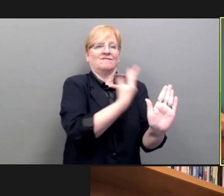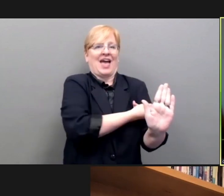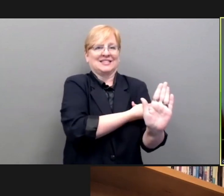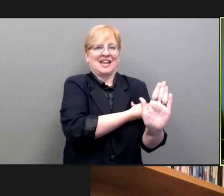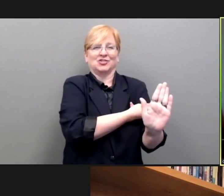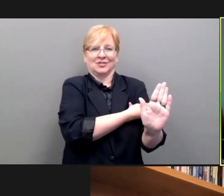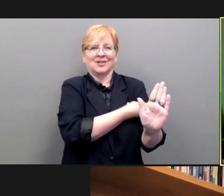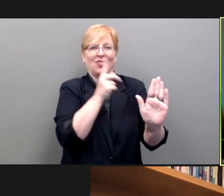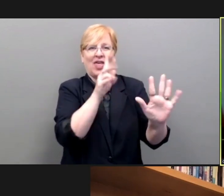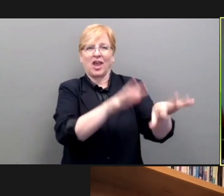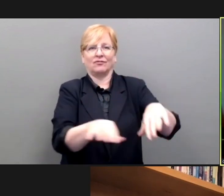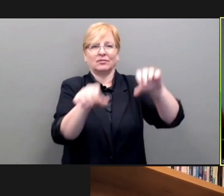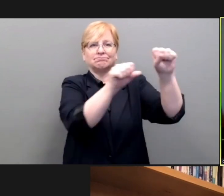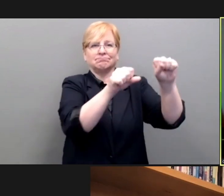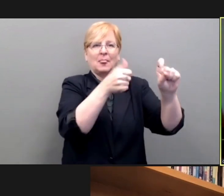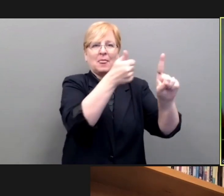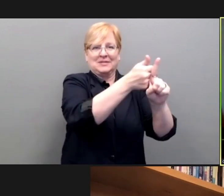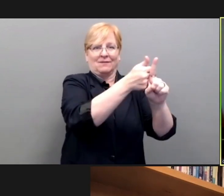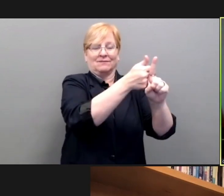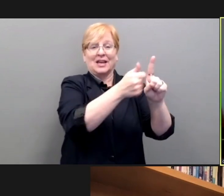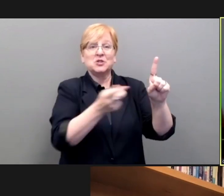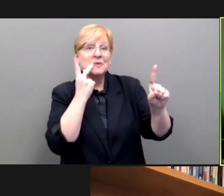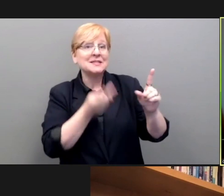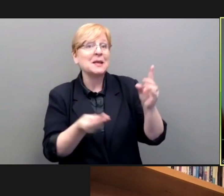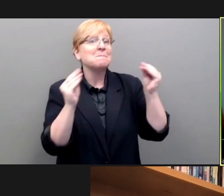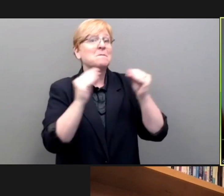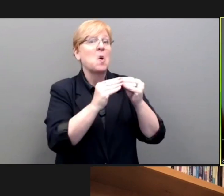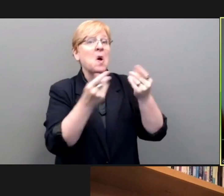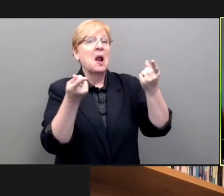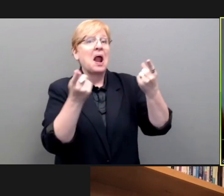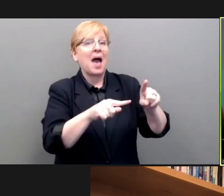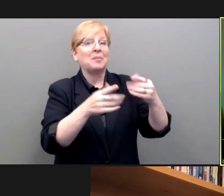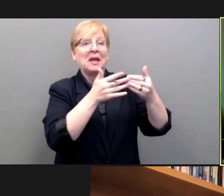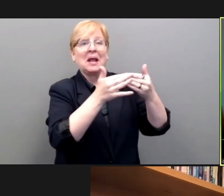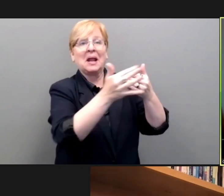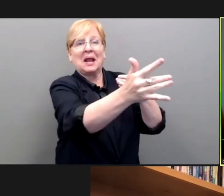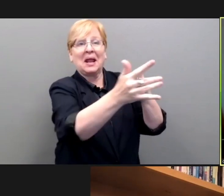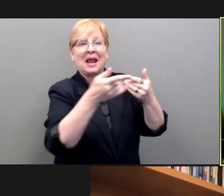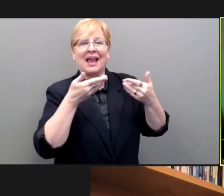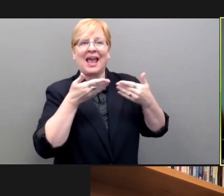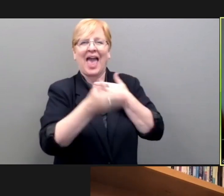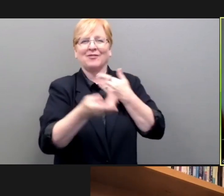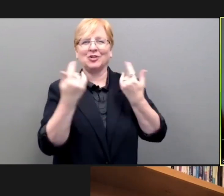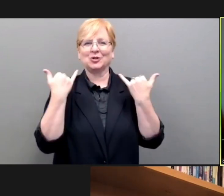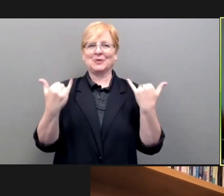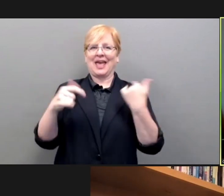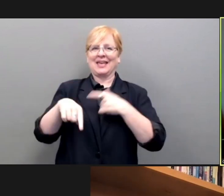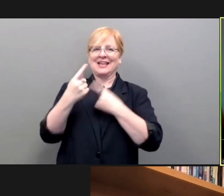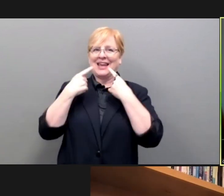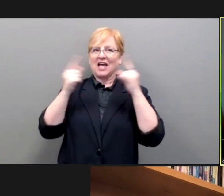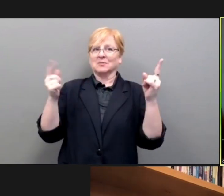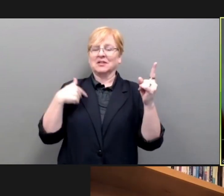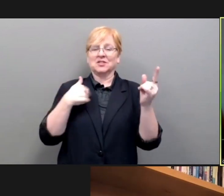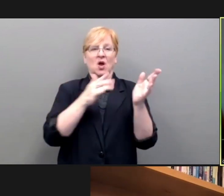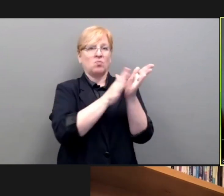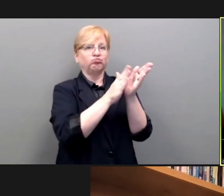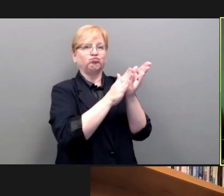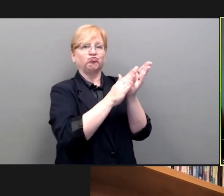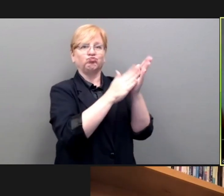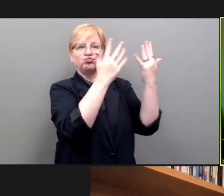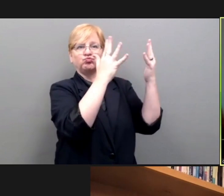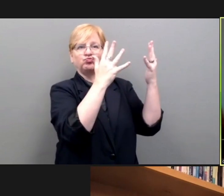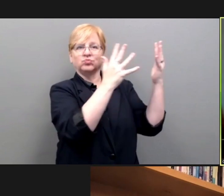buildup of that after today's announcements, and we applaud those decisions, and we've been working diligently